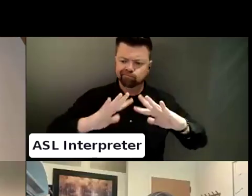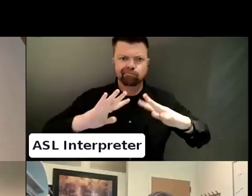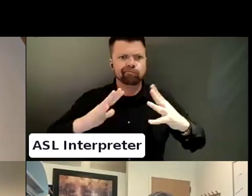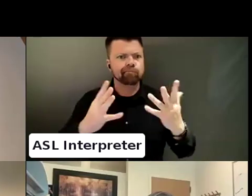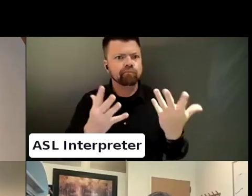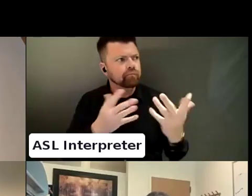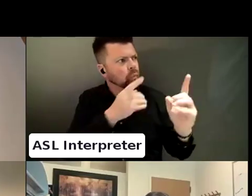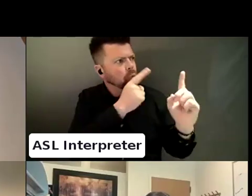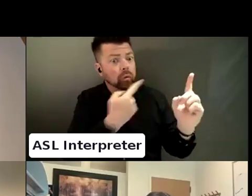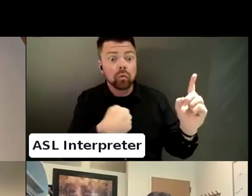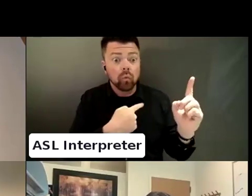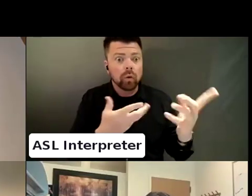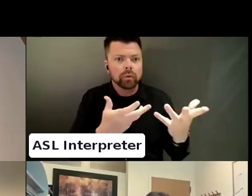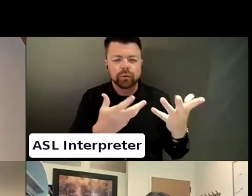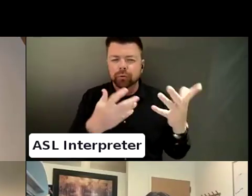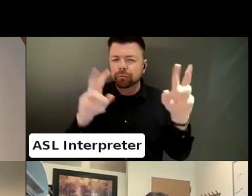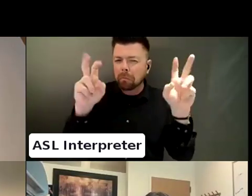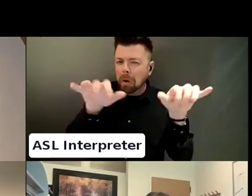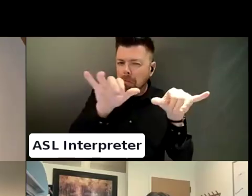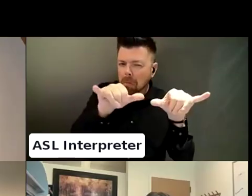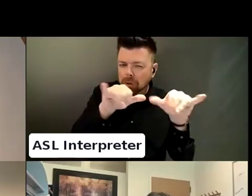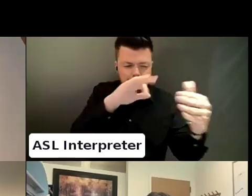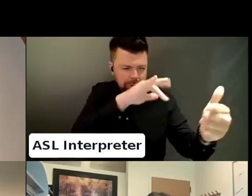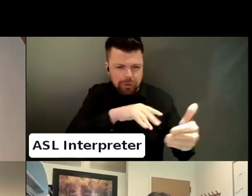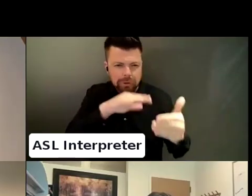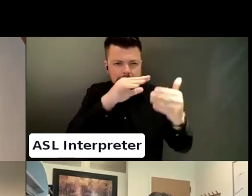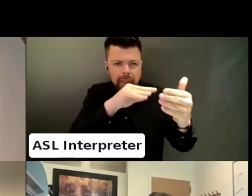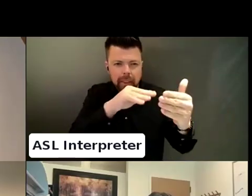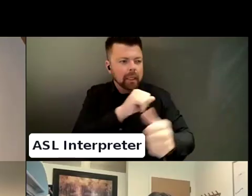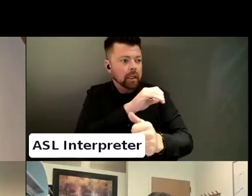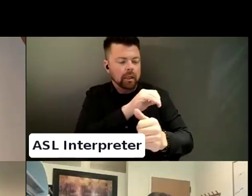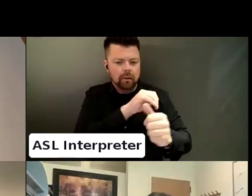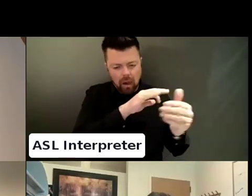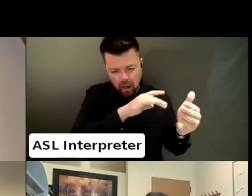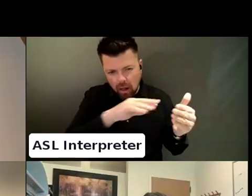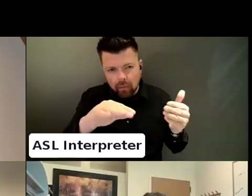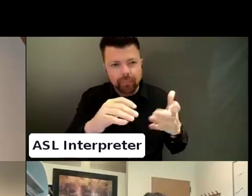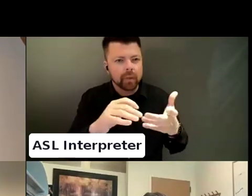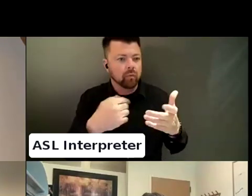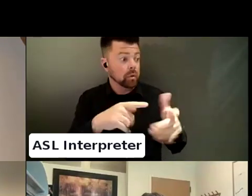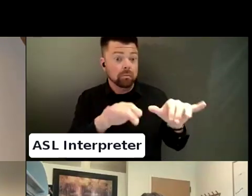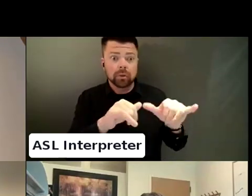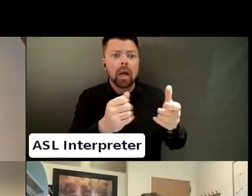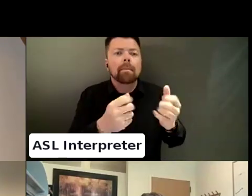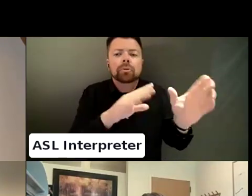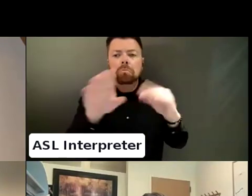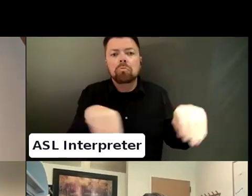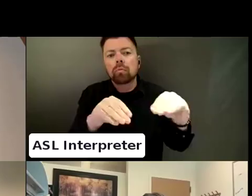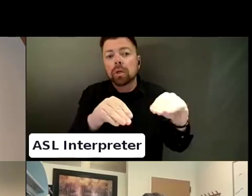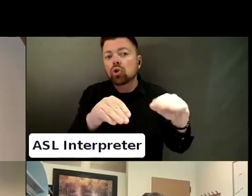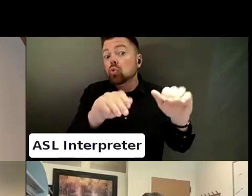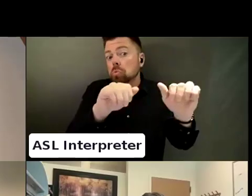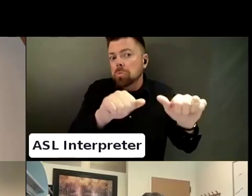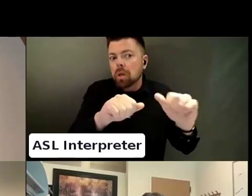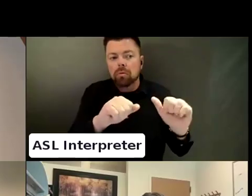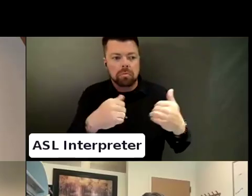tangible goals. We measure those in clinic. We measure how much movement you have. But what about things that